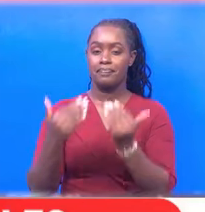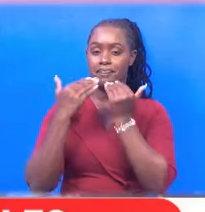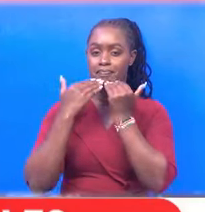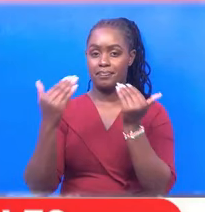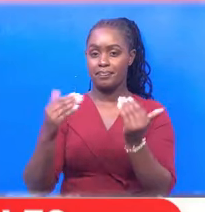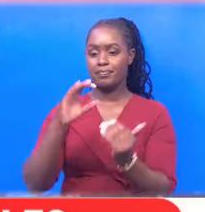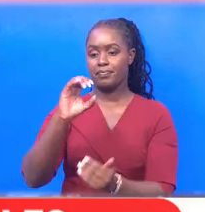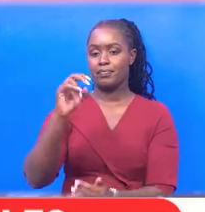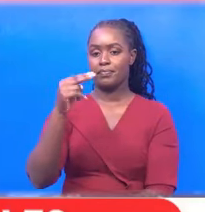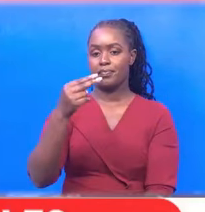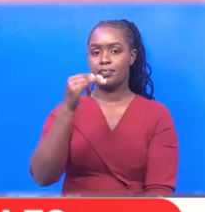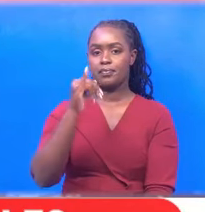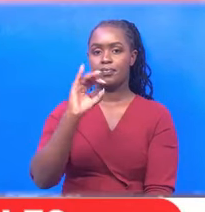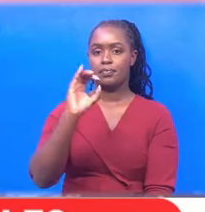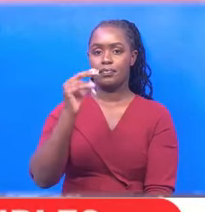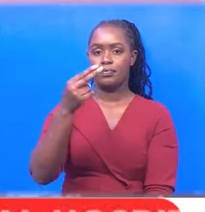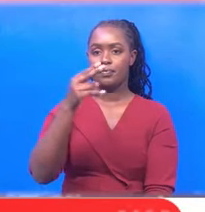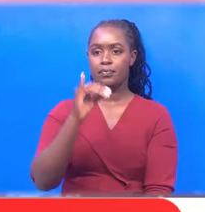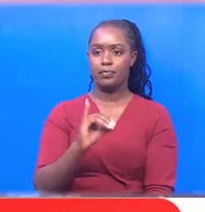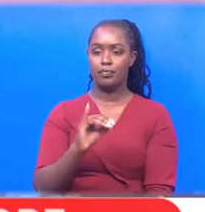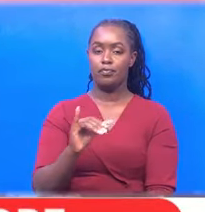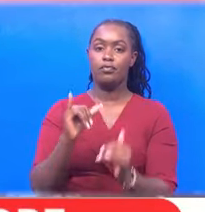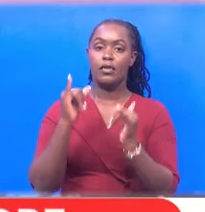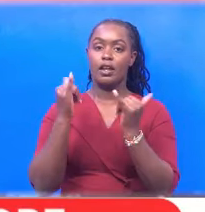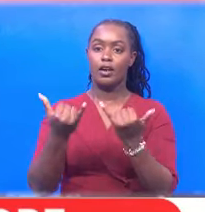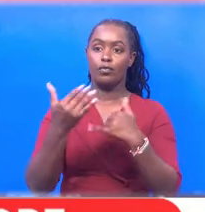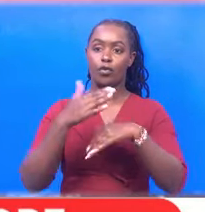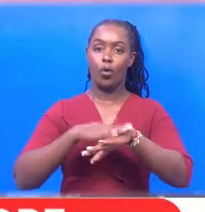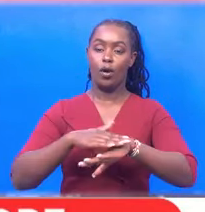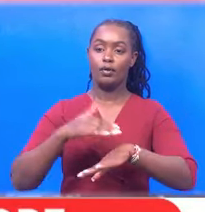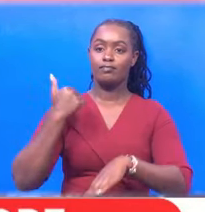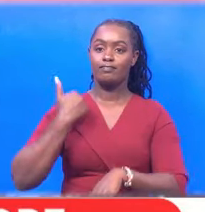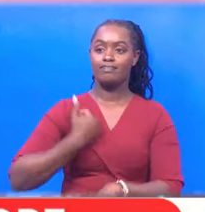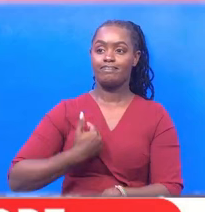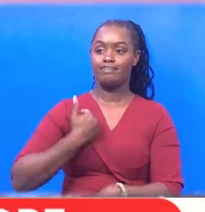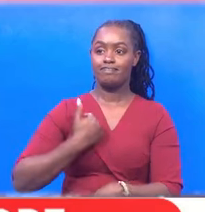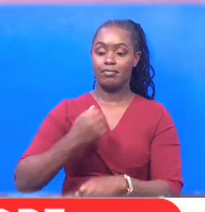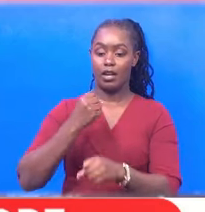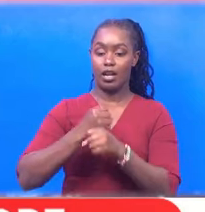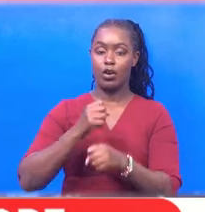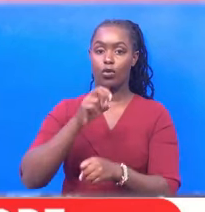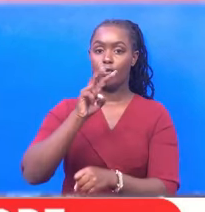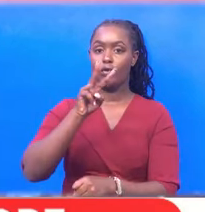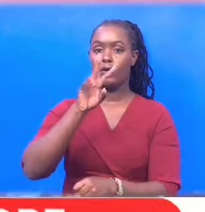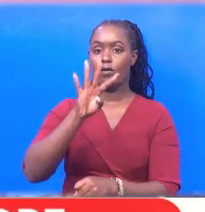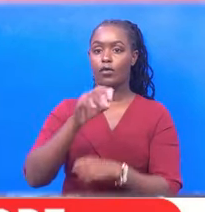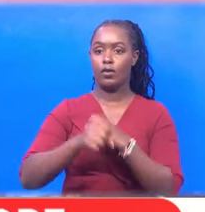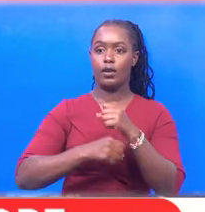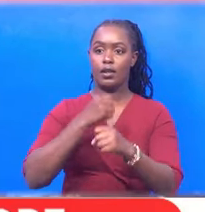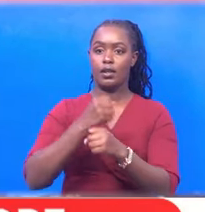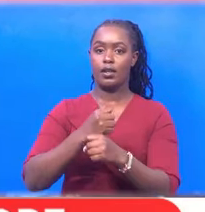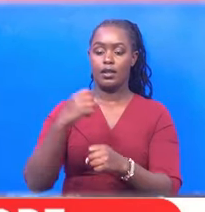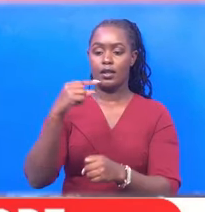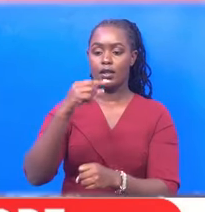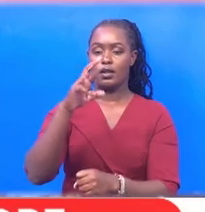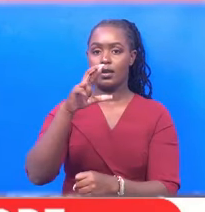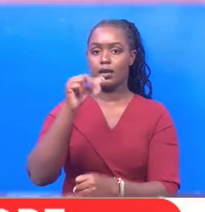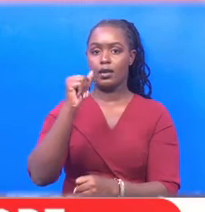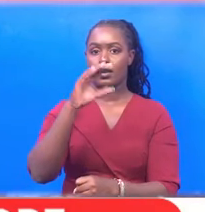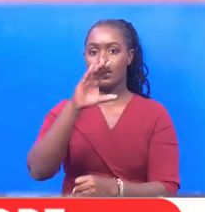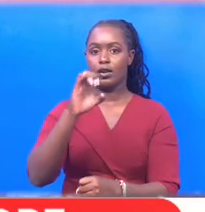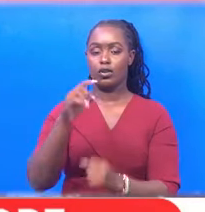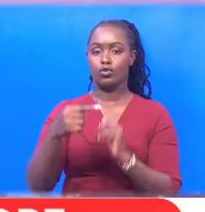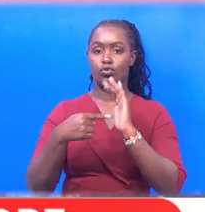You, Chichi Josephine. Now, an autopsy conducted on the body of 24-year-old Grace Wangari revealed that Wangari died